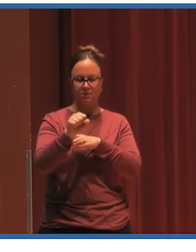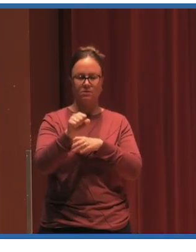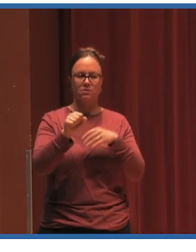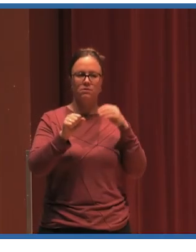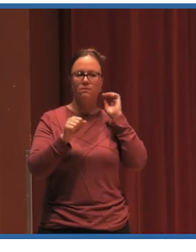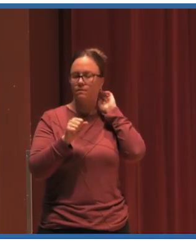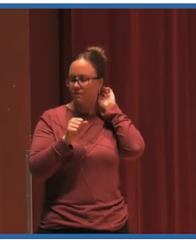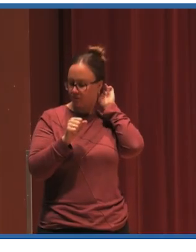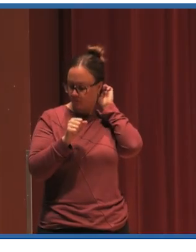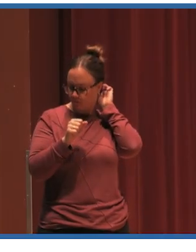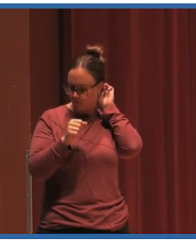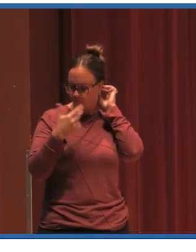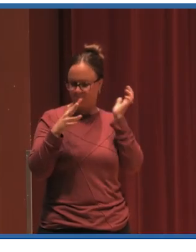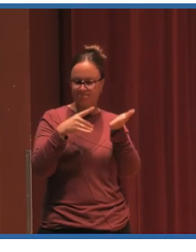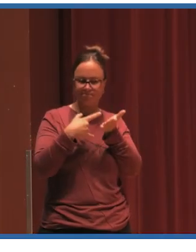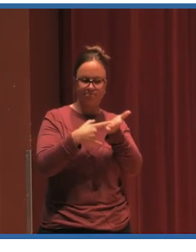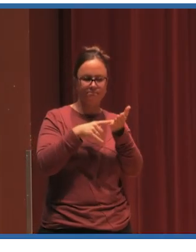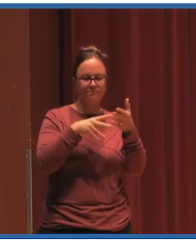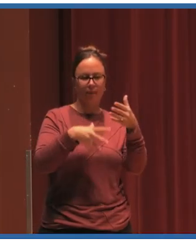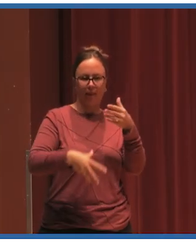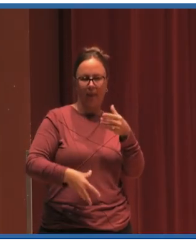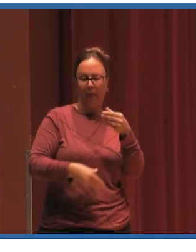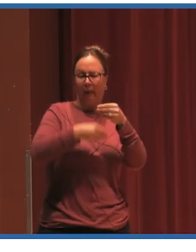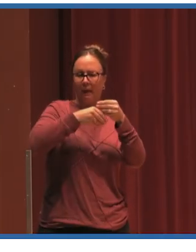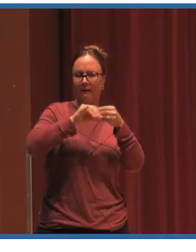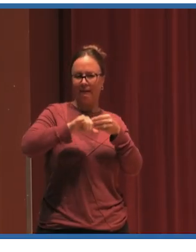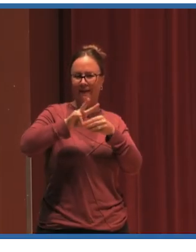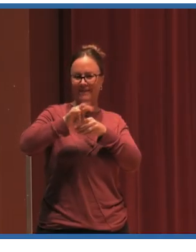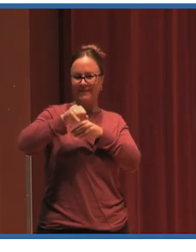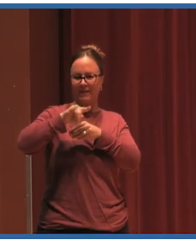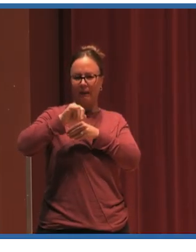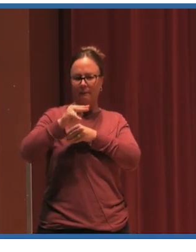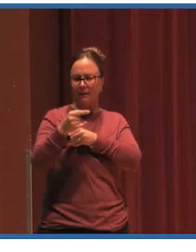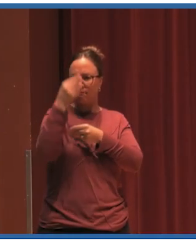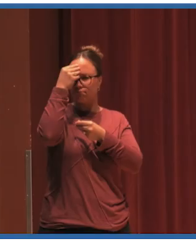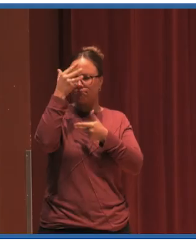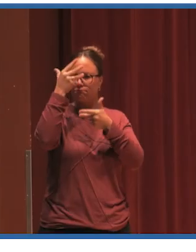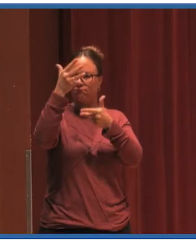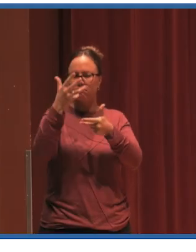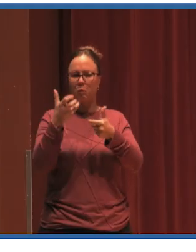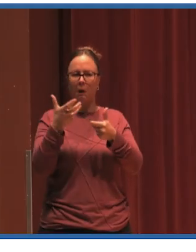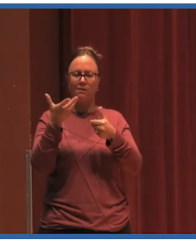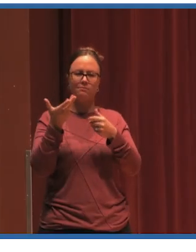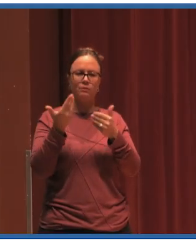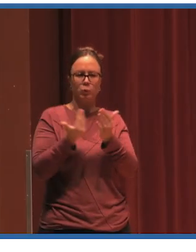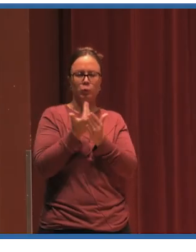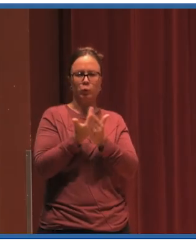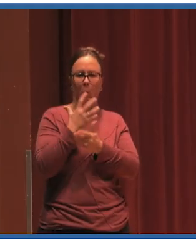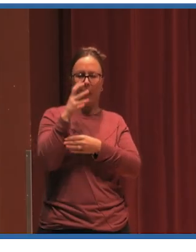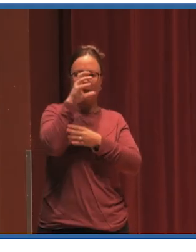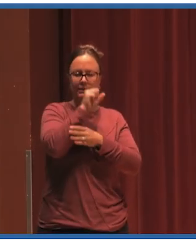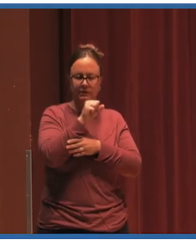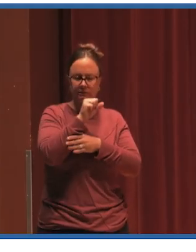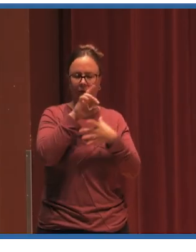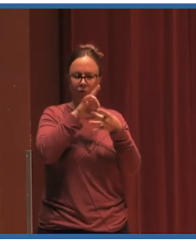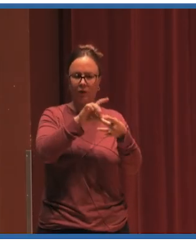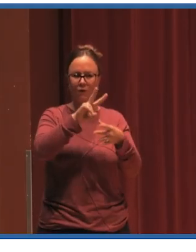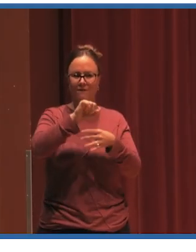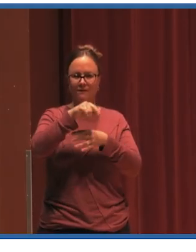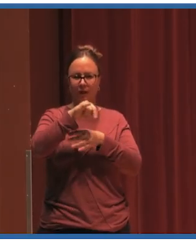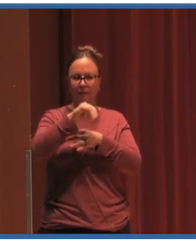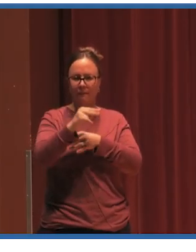We have talked about adding that and trying to get an updated estimate on vaping.